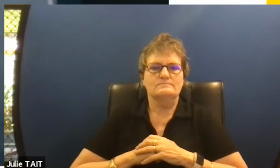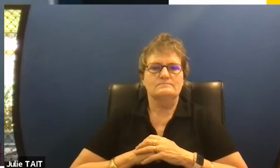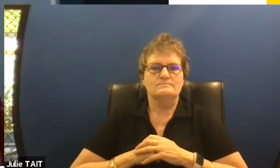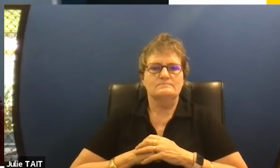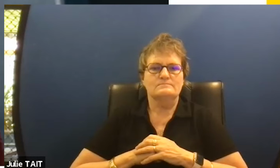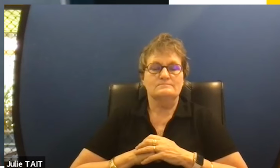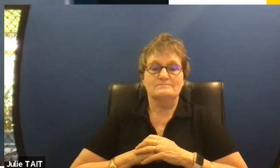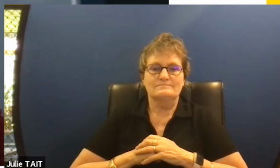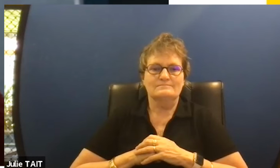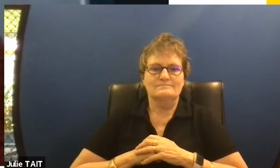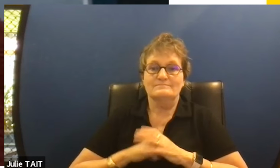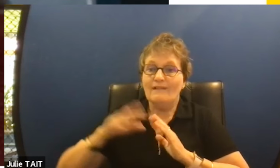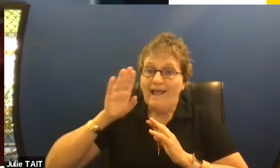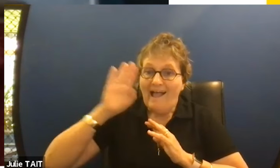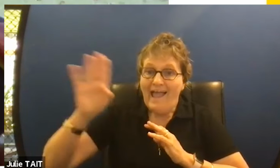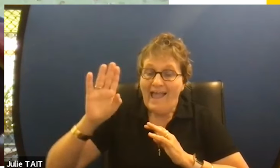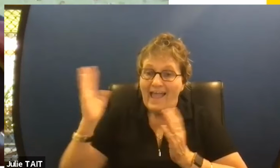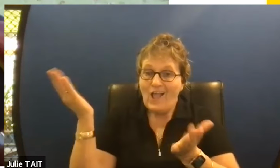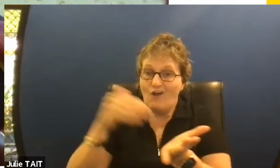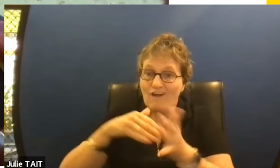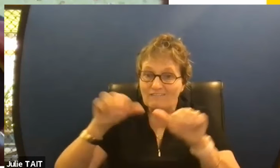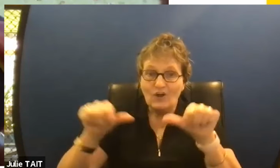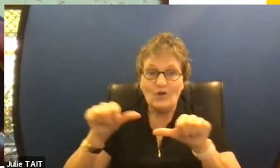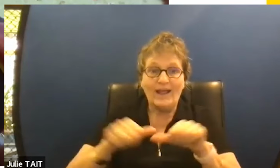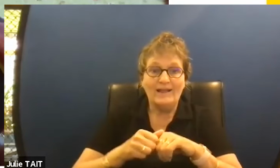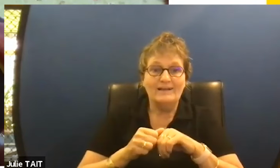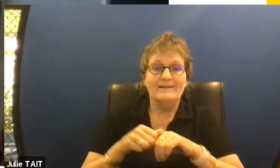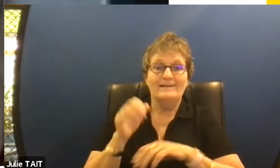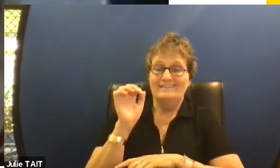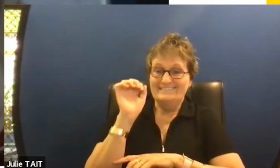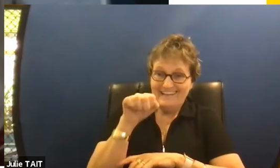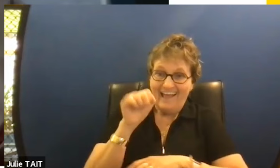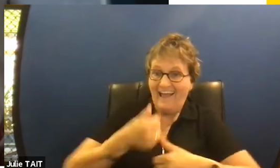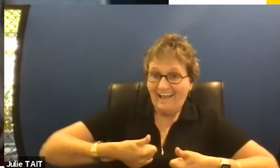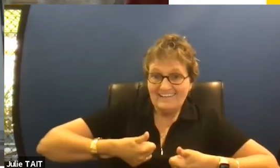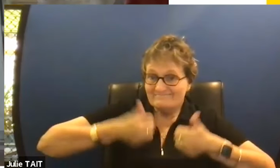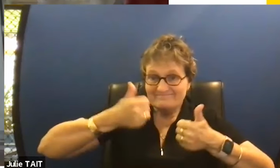Hey, did you get here okay? Yeah, fine.